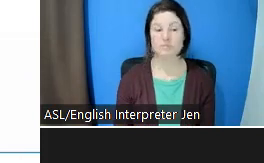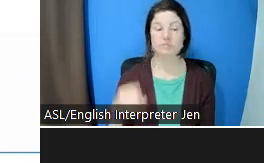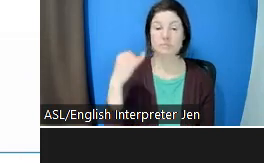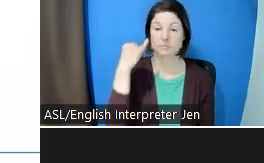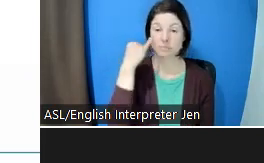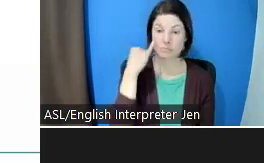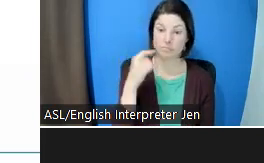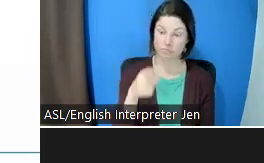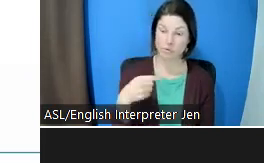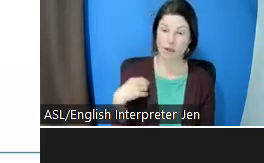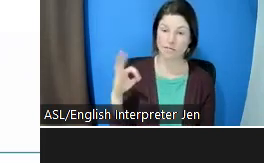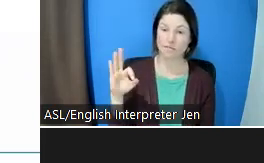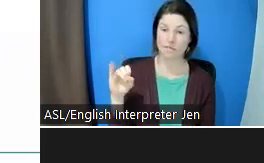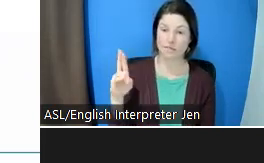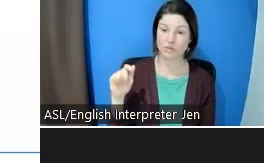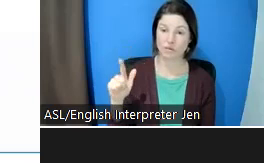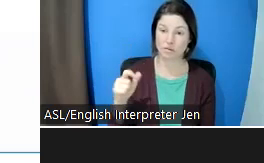partnership,